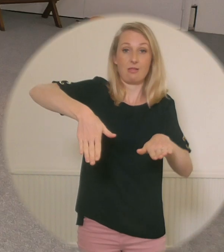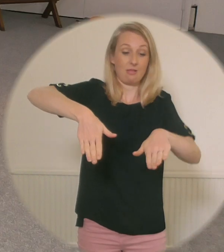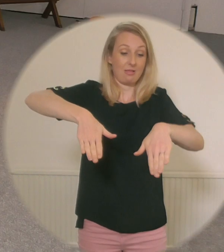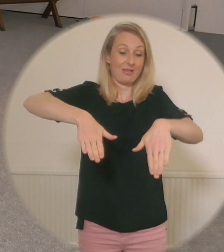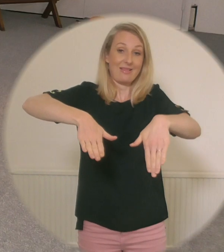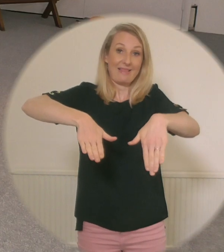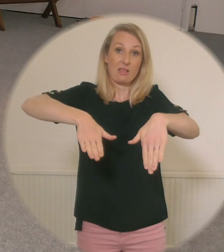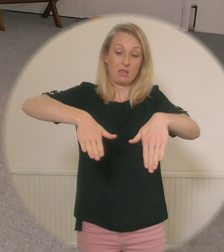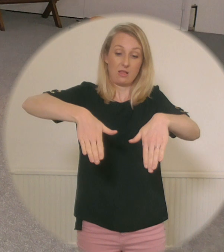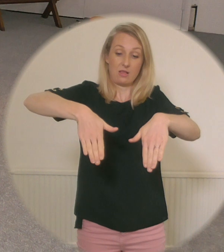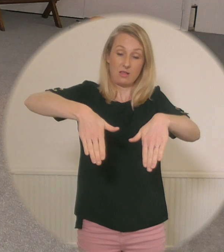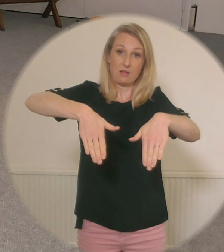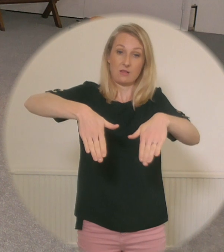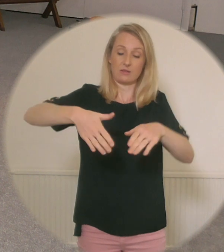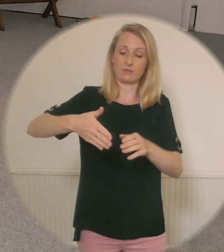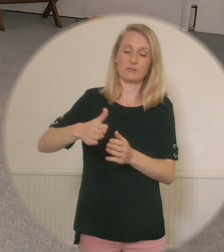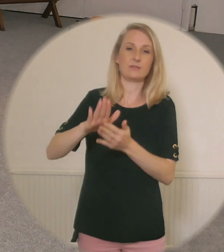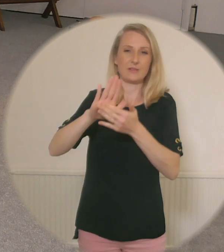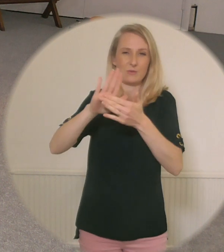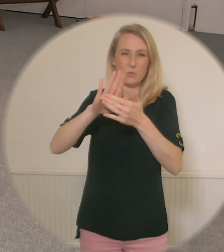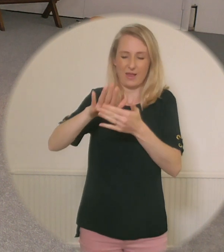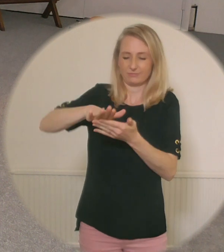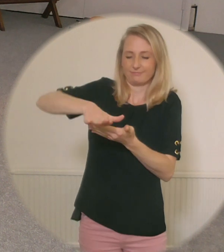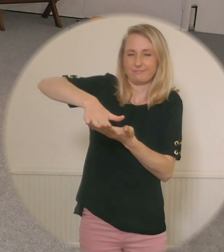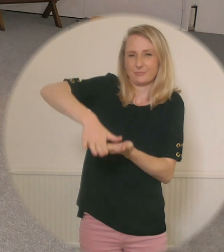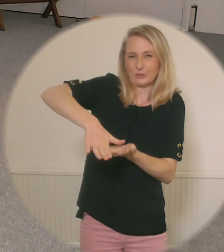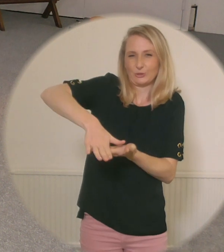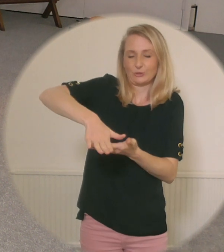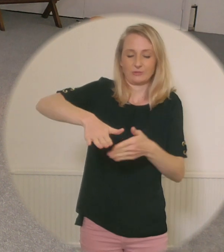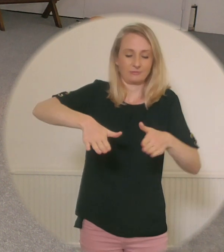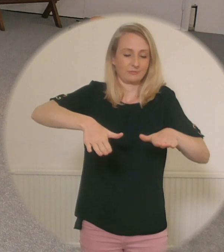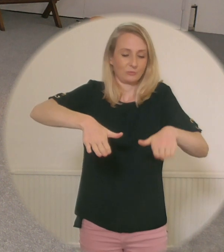the weight into the balls of your feet and your toes.